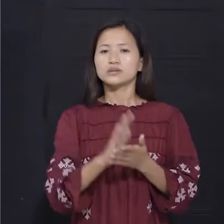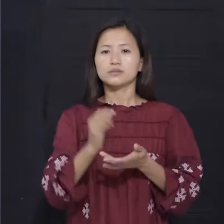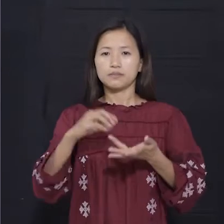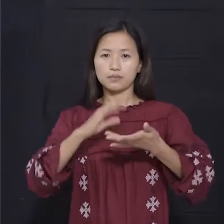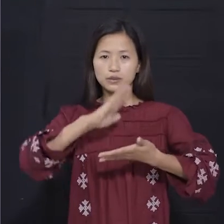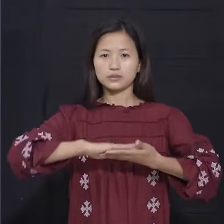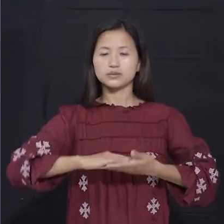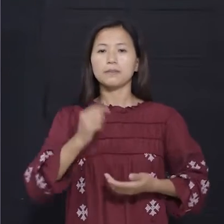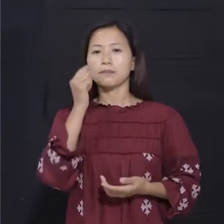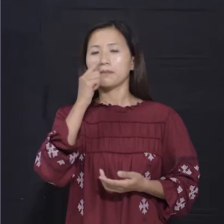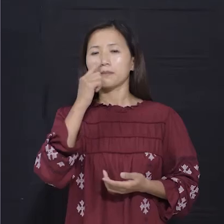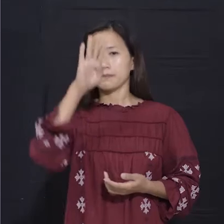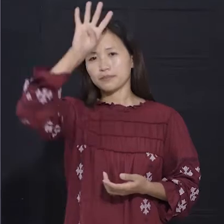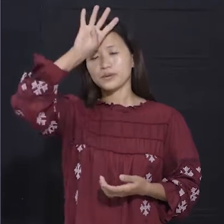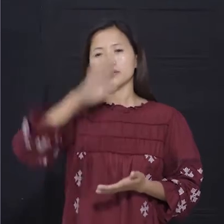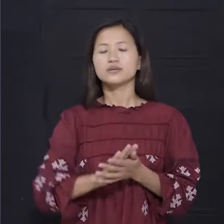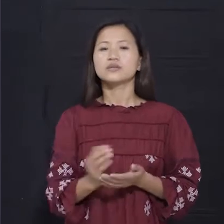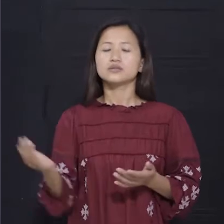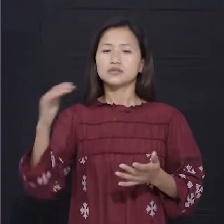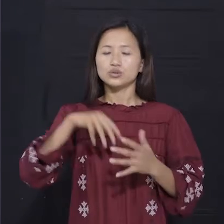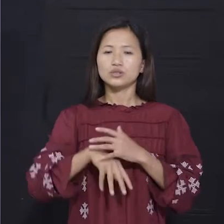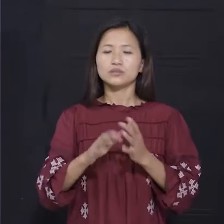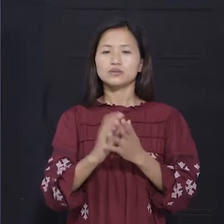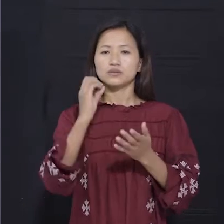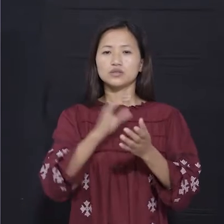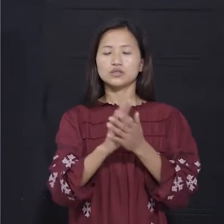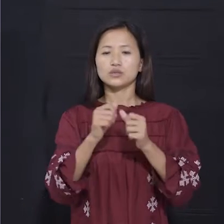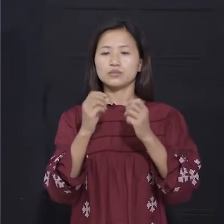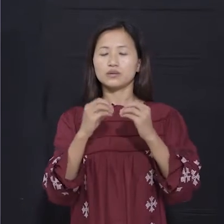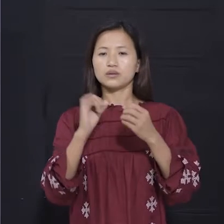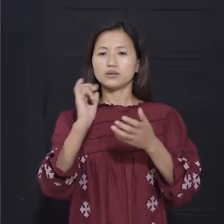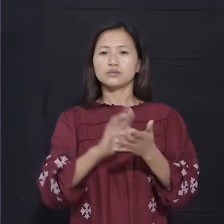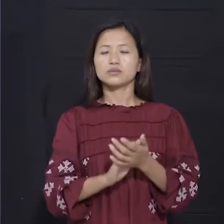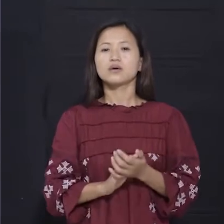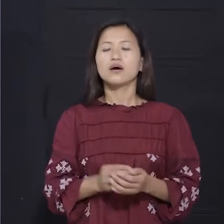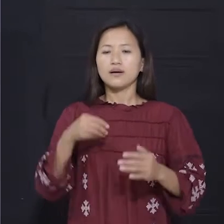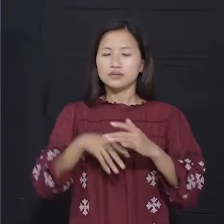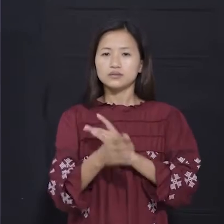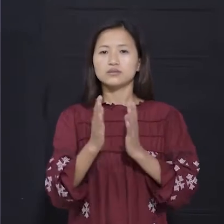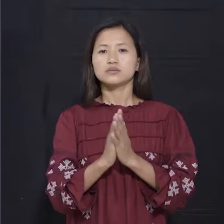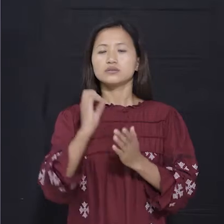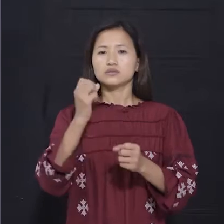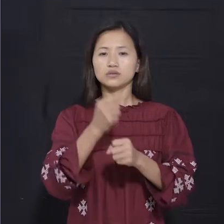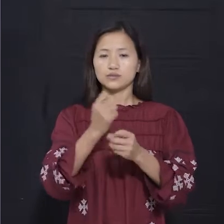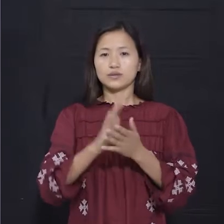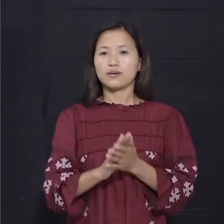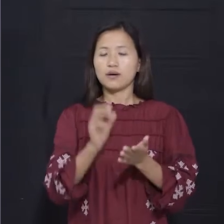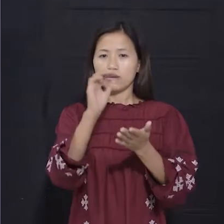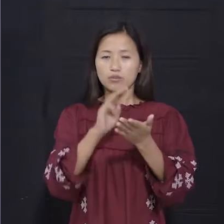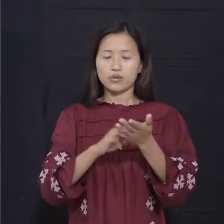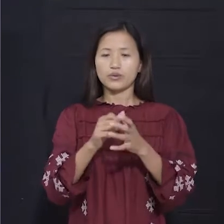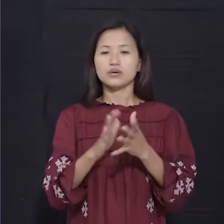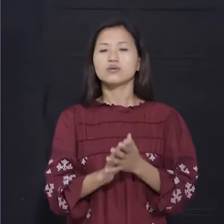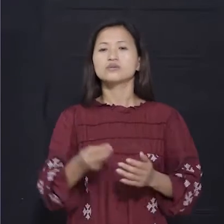the princess, even Lichavi came under the control of Chandragupta Maurya. And apart from